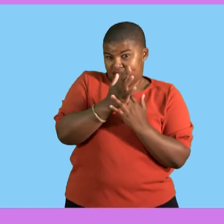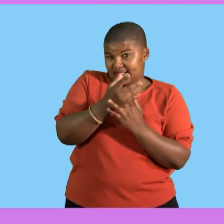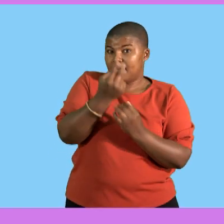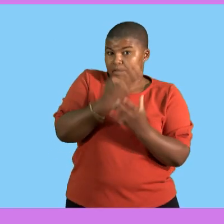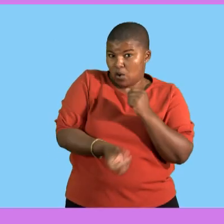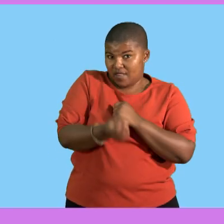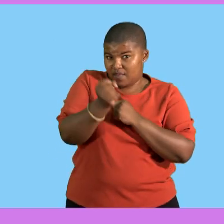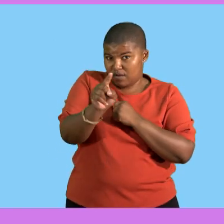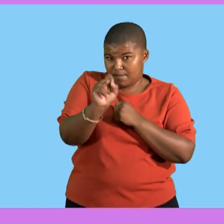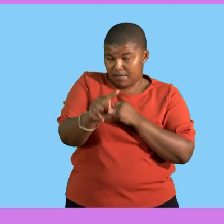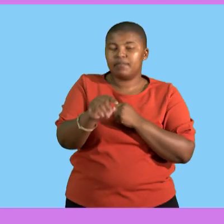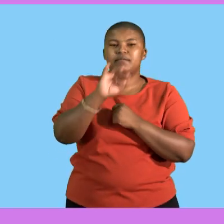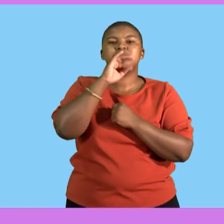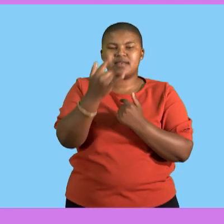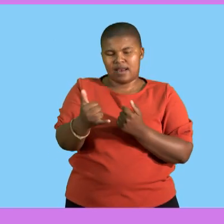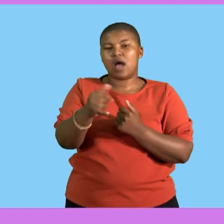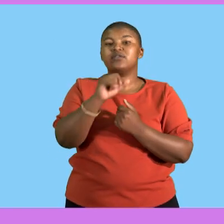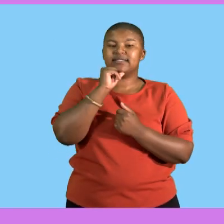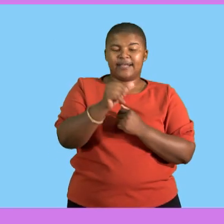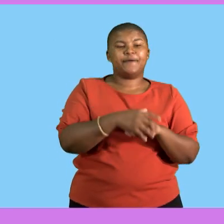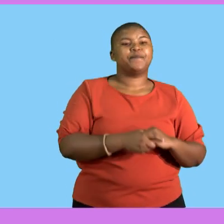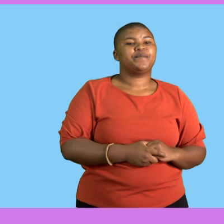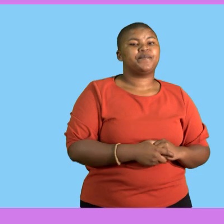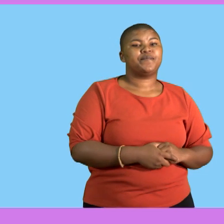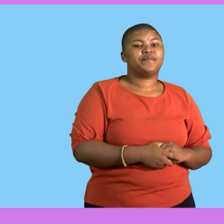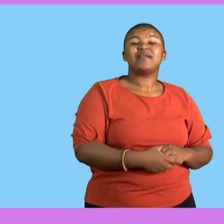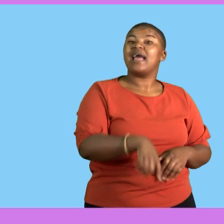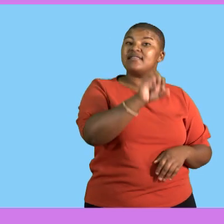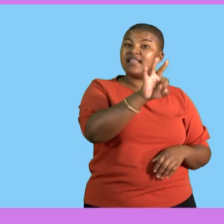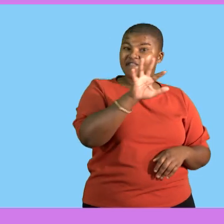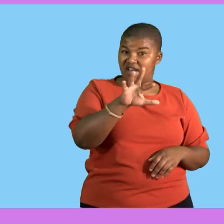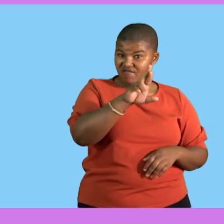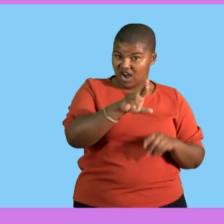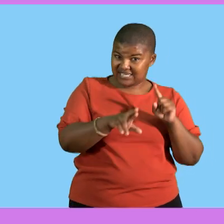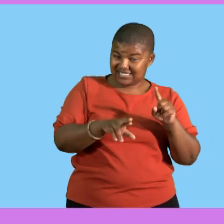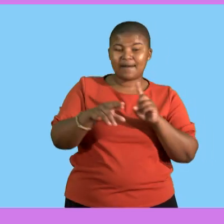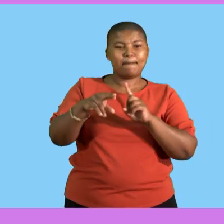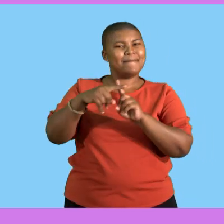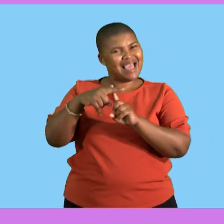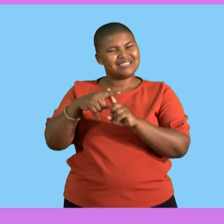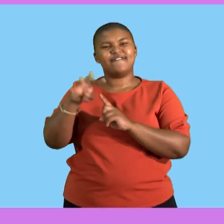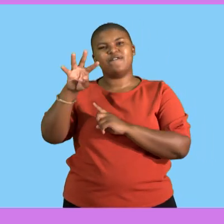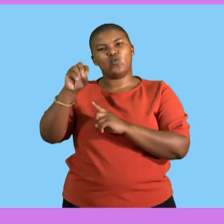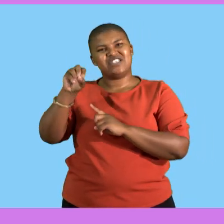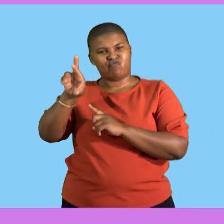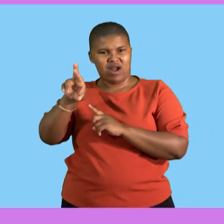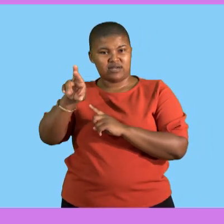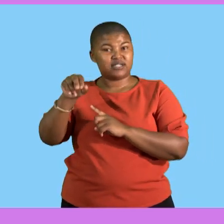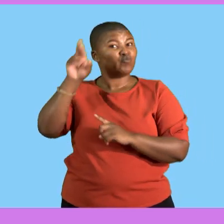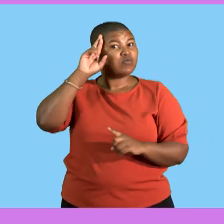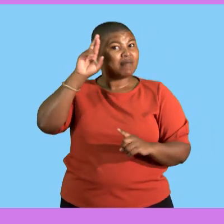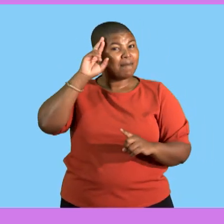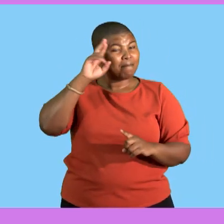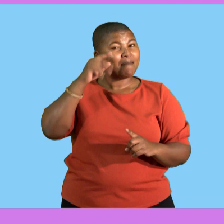So we are going to say 85 rand plus 40. Remember, we have said if you